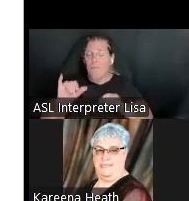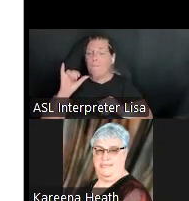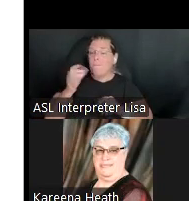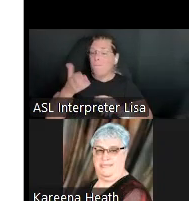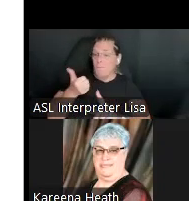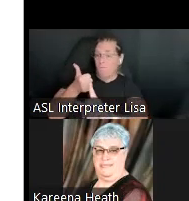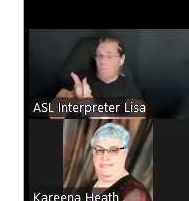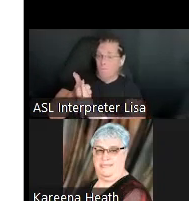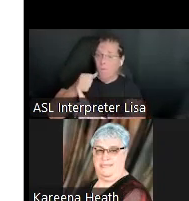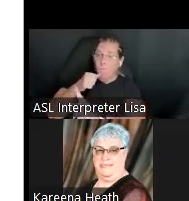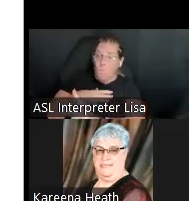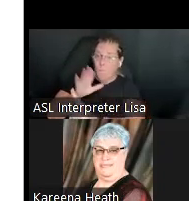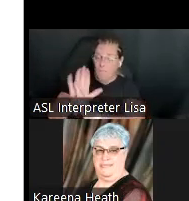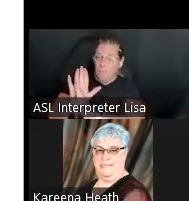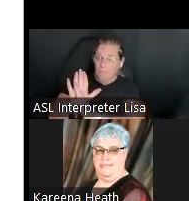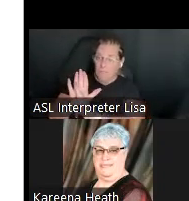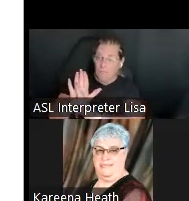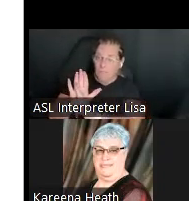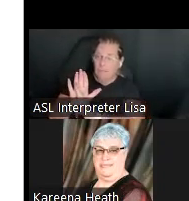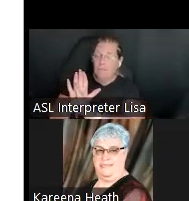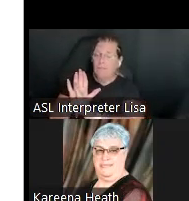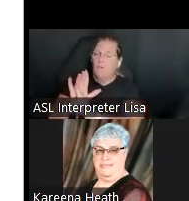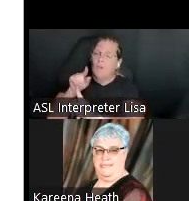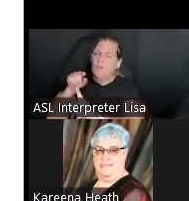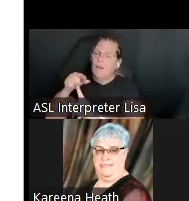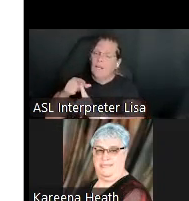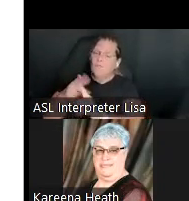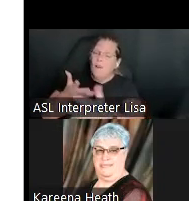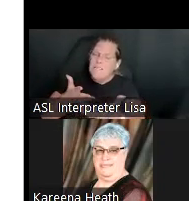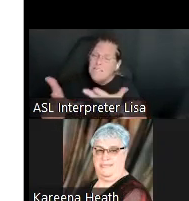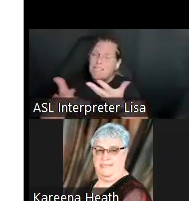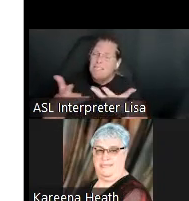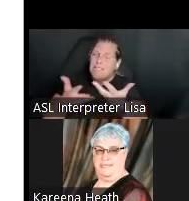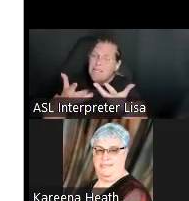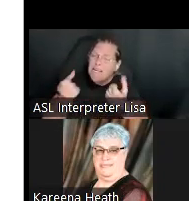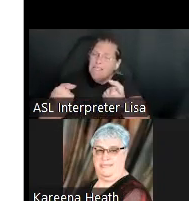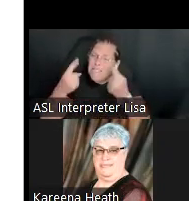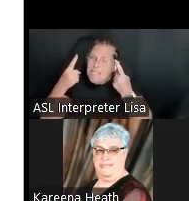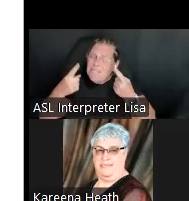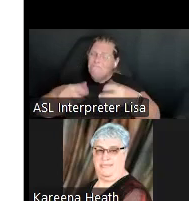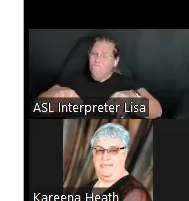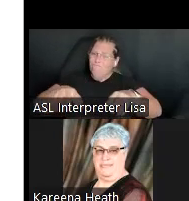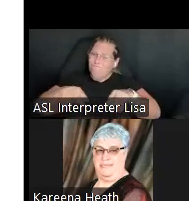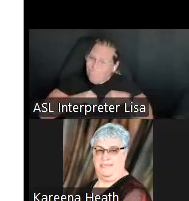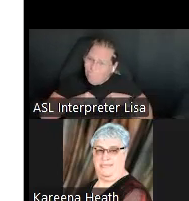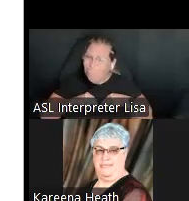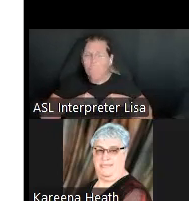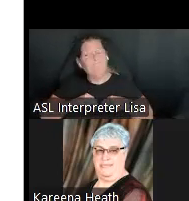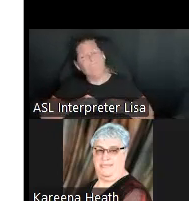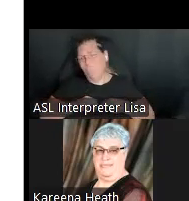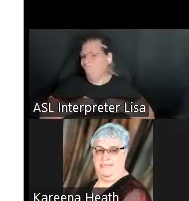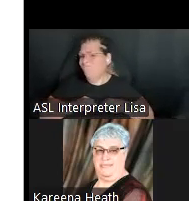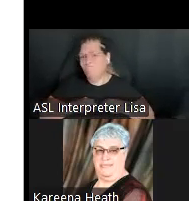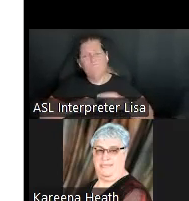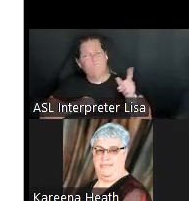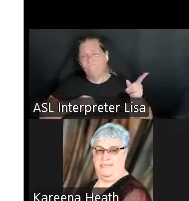client, the issue was getting her to understand and accept, that current